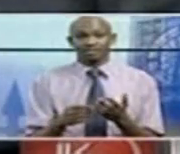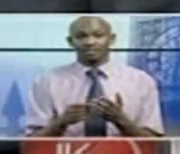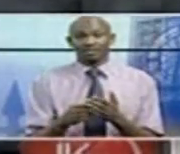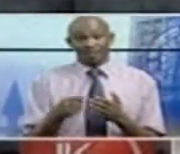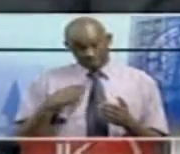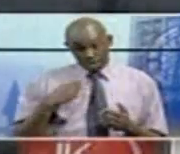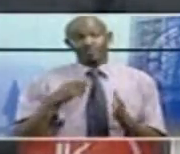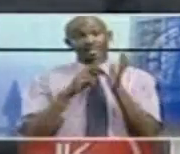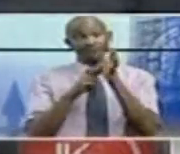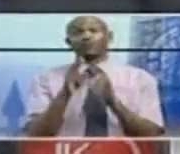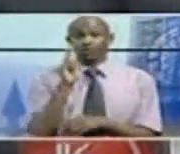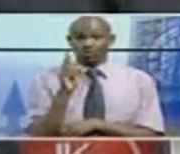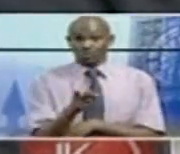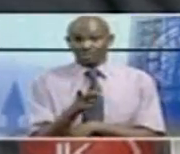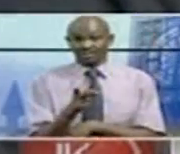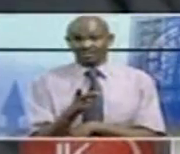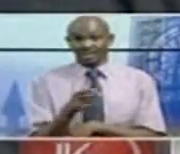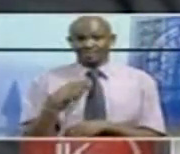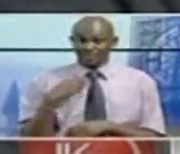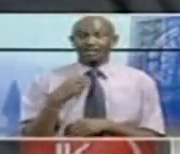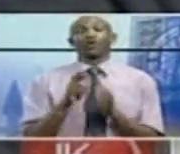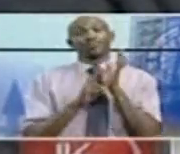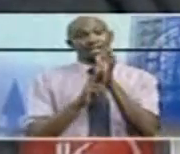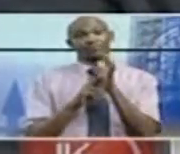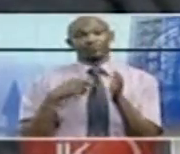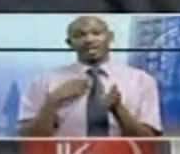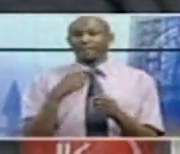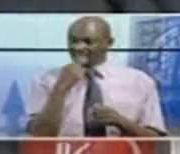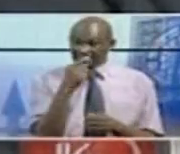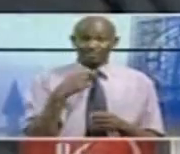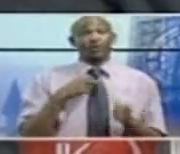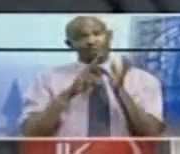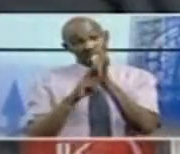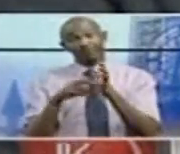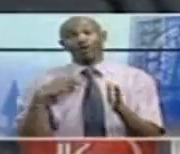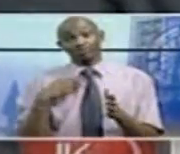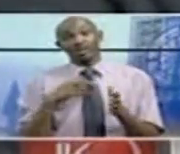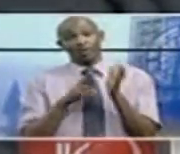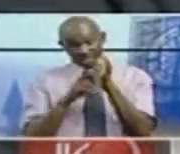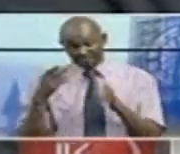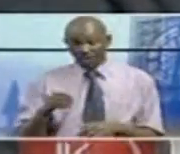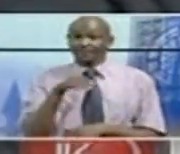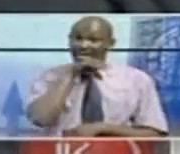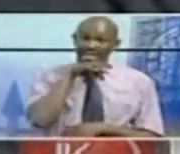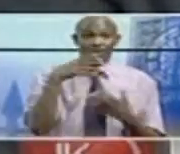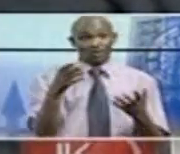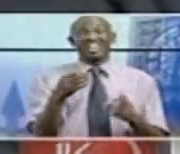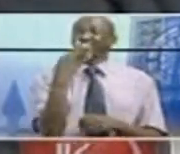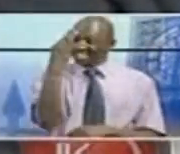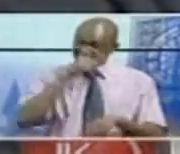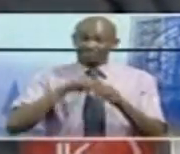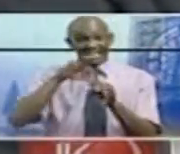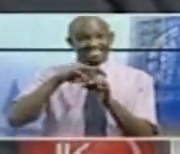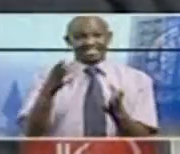I'm on behalf of Uhuru Kenyatta. I am not here on behalf of Raila Odinga. I don't think I can be here on behalf of Raila Odinga after being elected